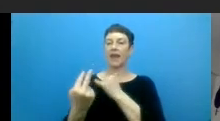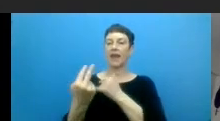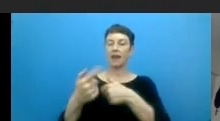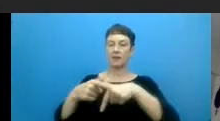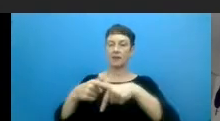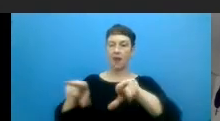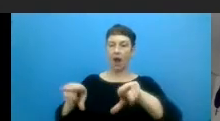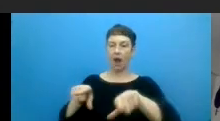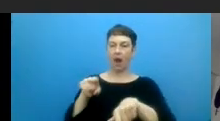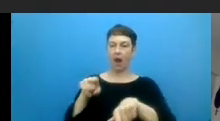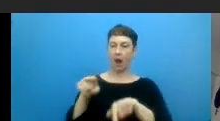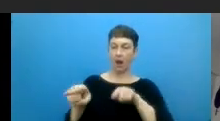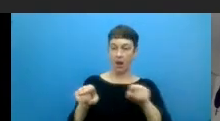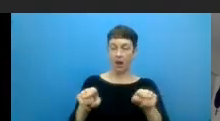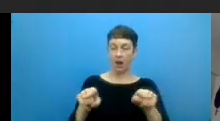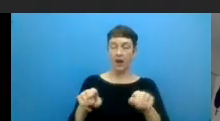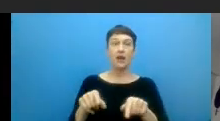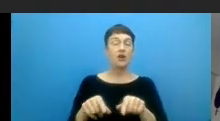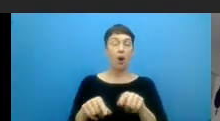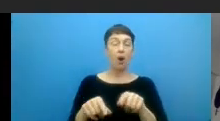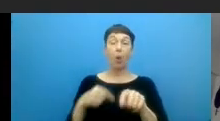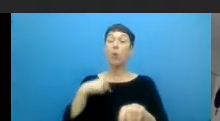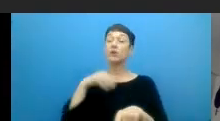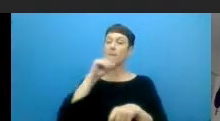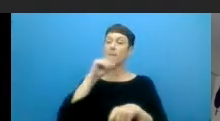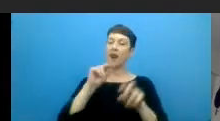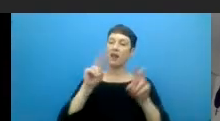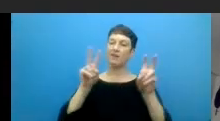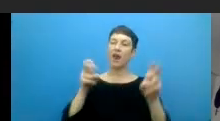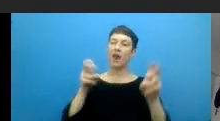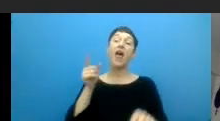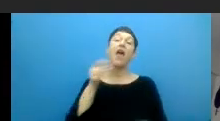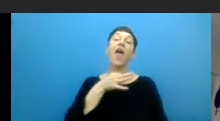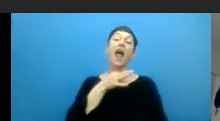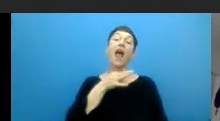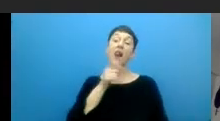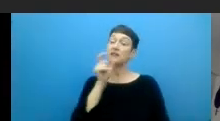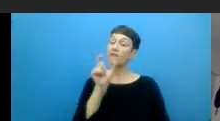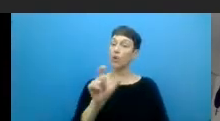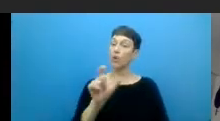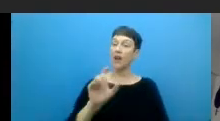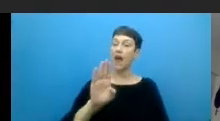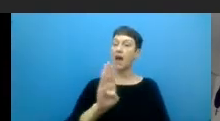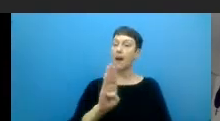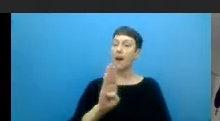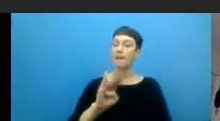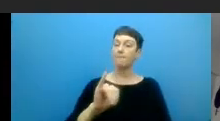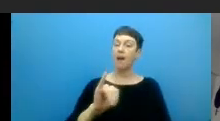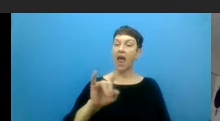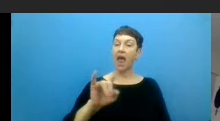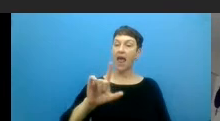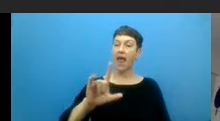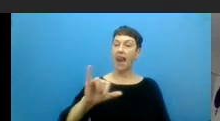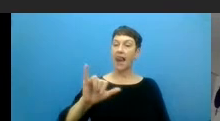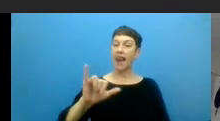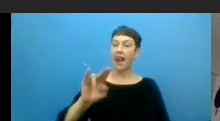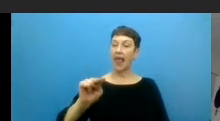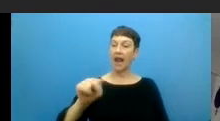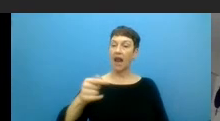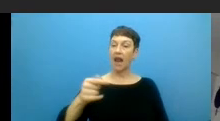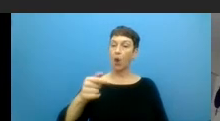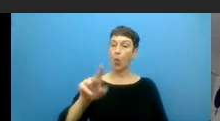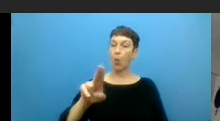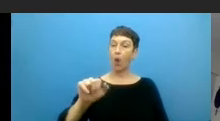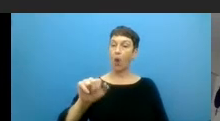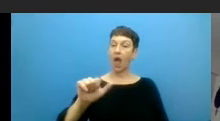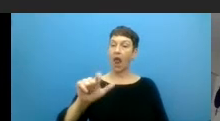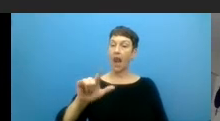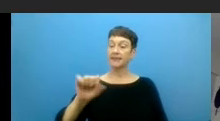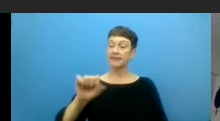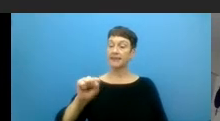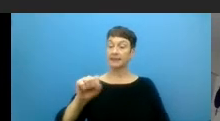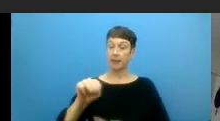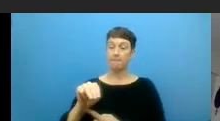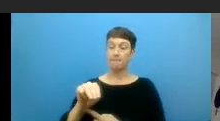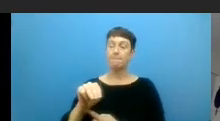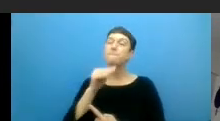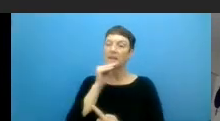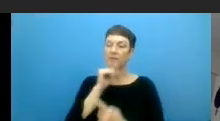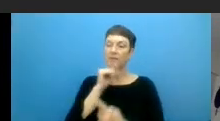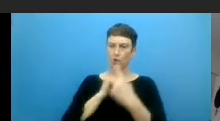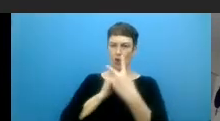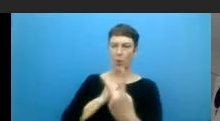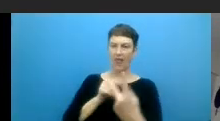we talk about bilingualism as if it can be any two languages, but in fact,